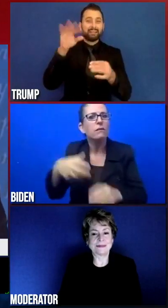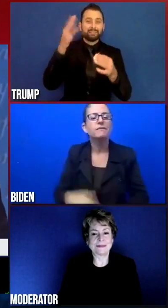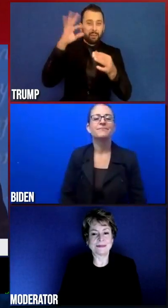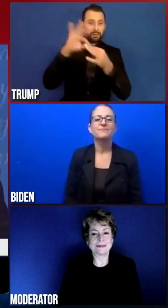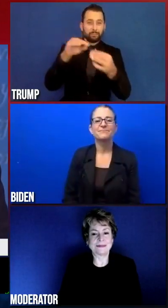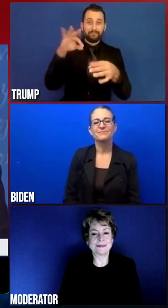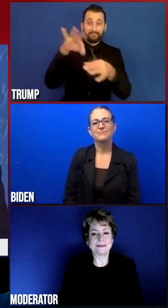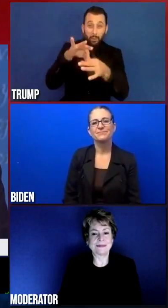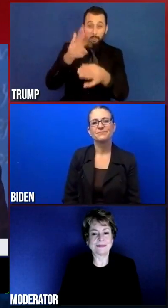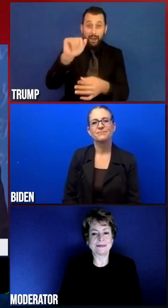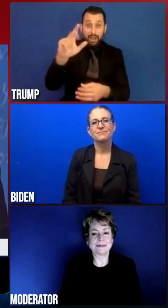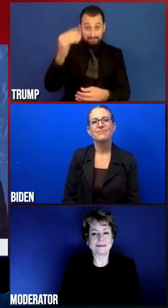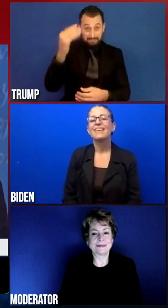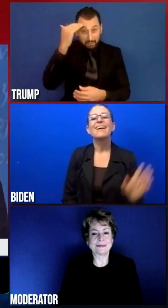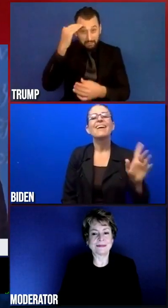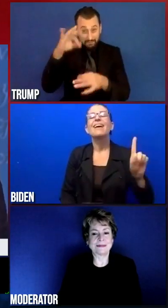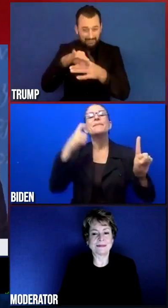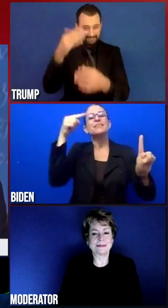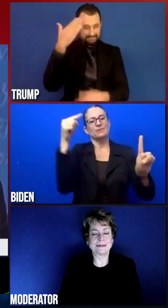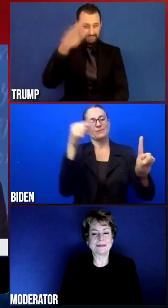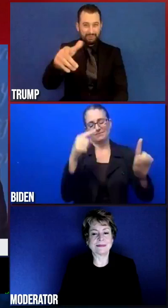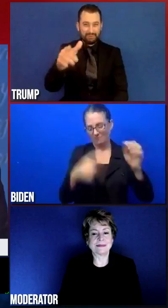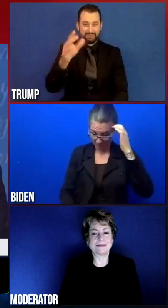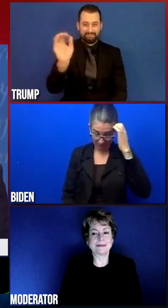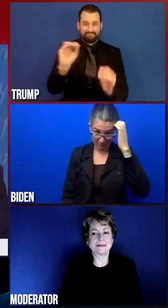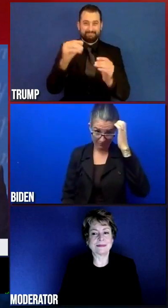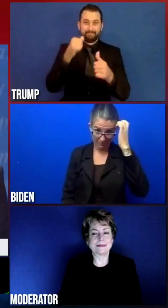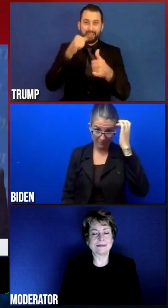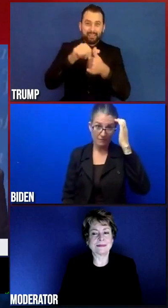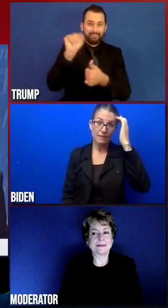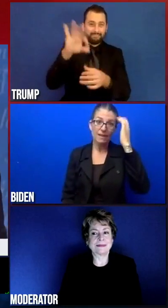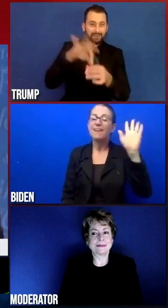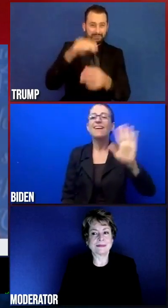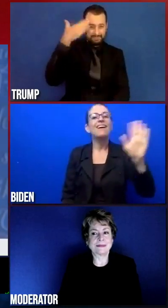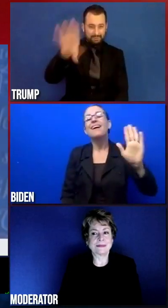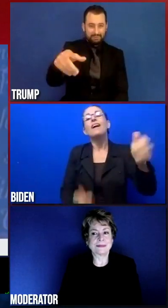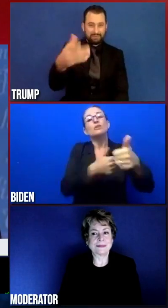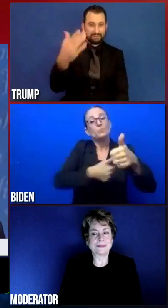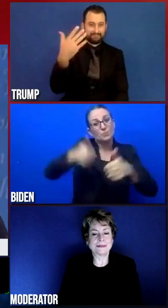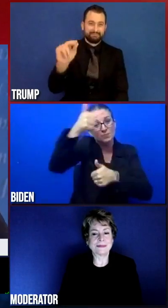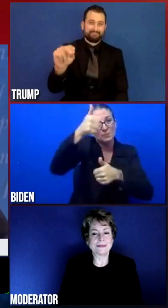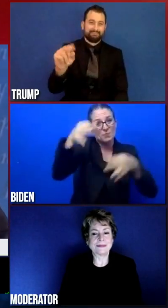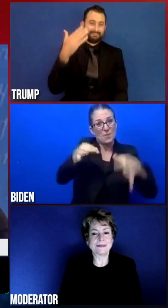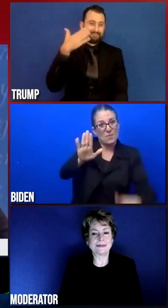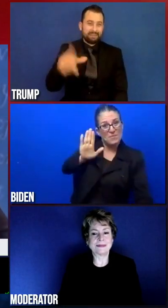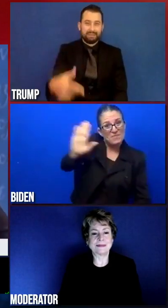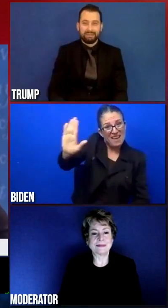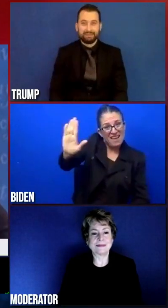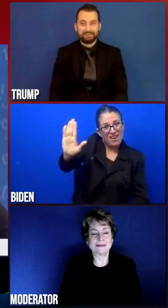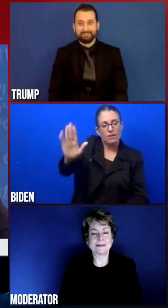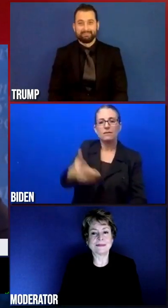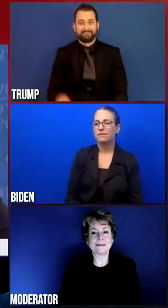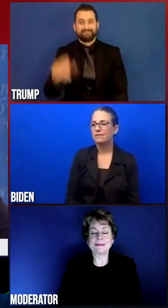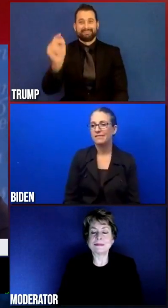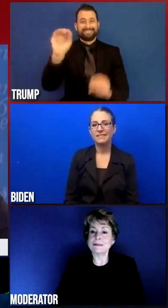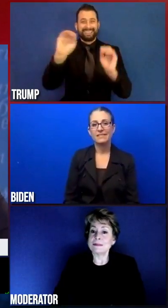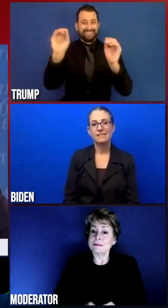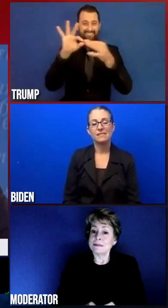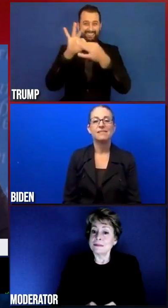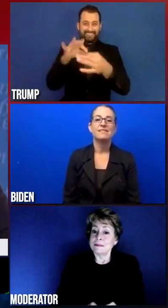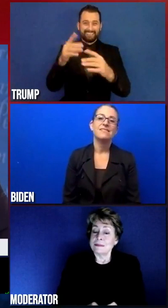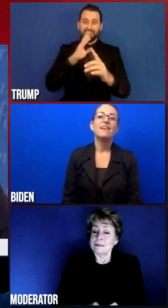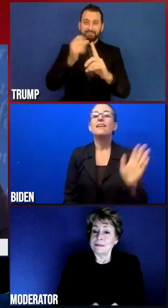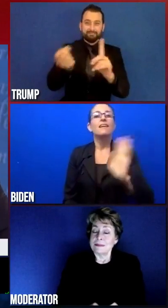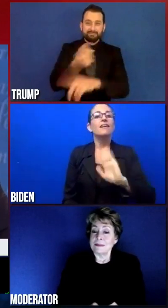not you're- on the ballot. It's on the ballot in the I court. don't think so. In the court. Well, There's nothing happening there. Donald, would you And just you don't be quiet know for a her minute?